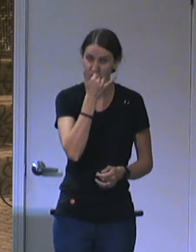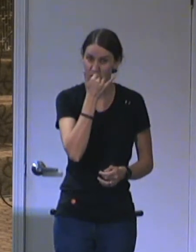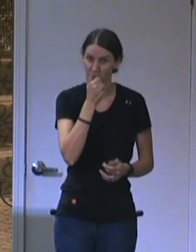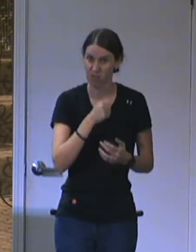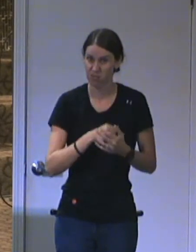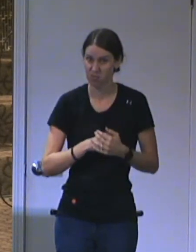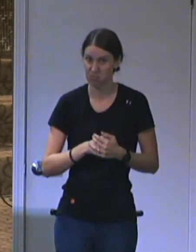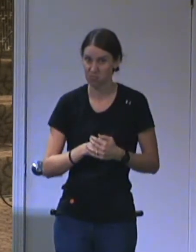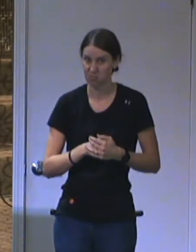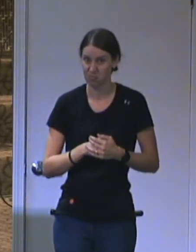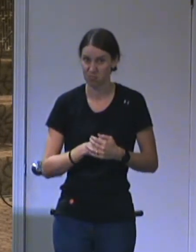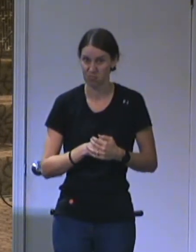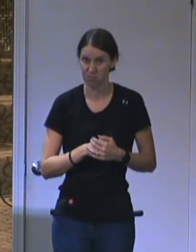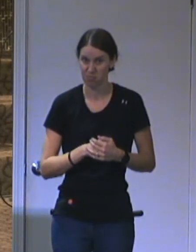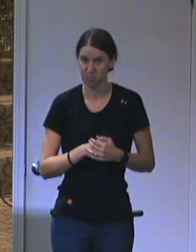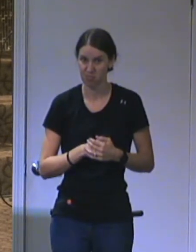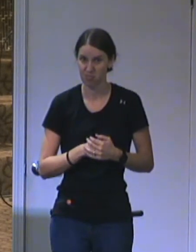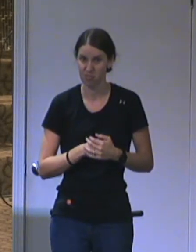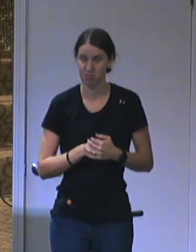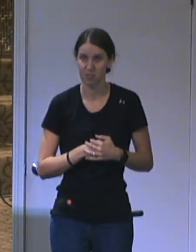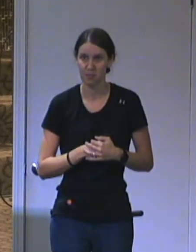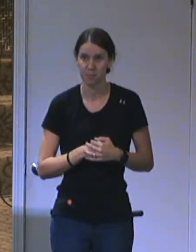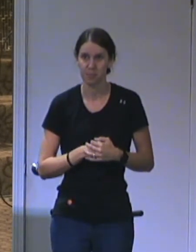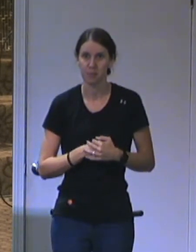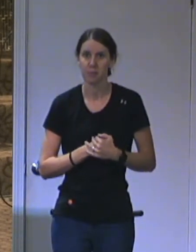come to an end.